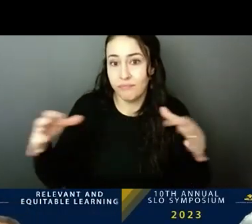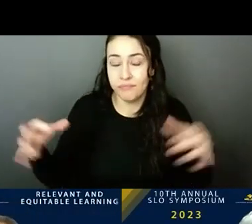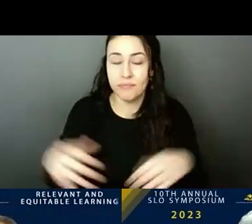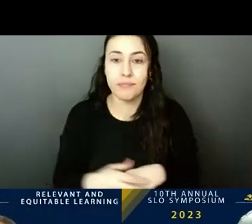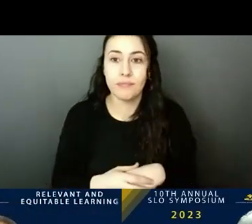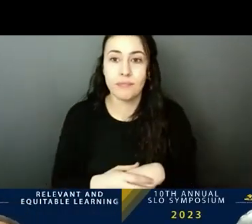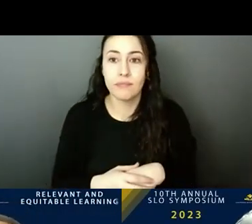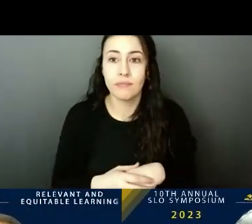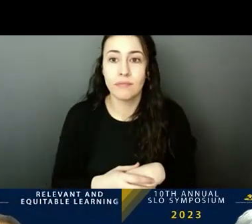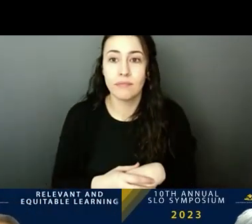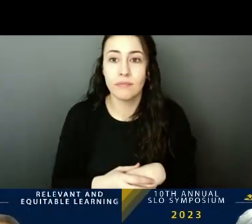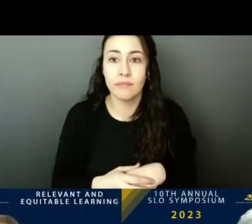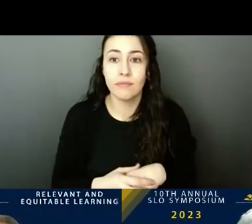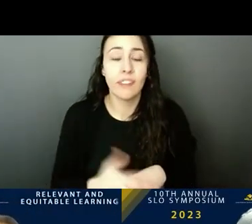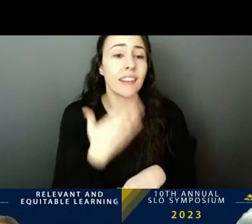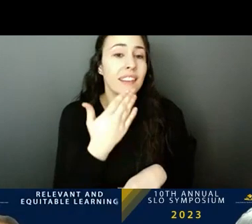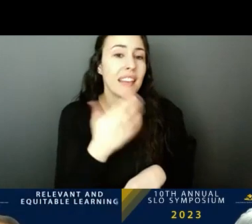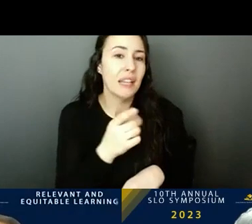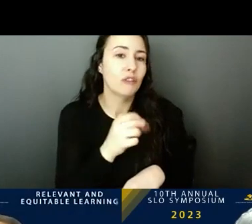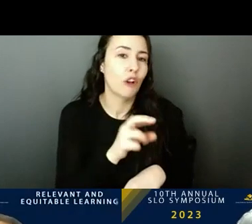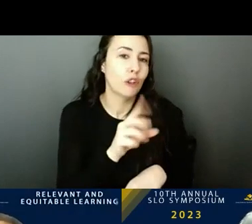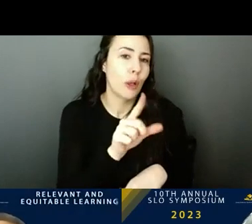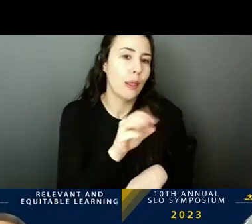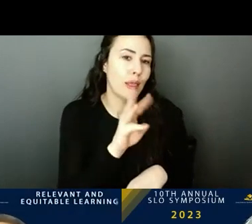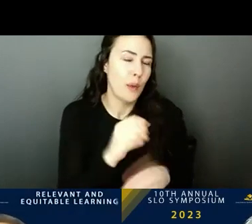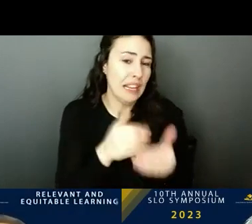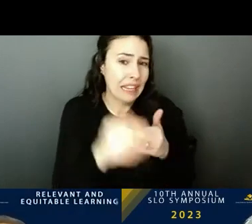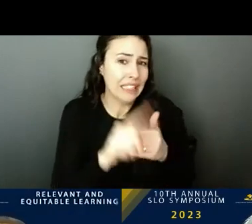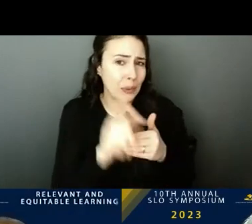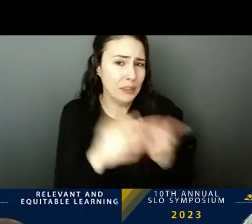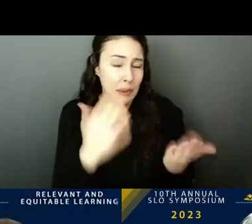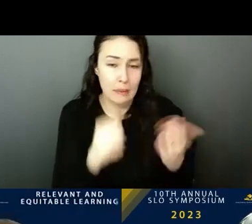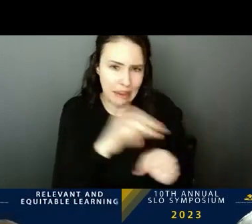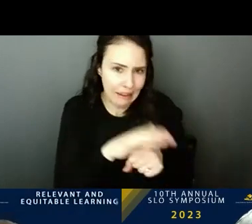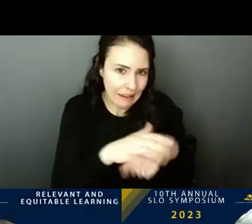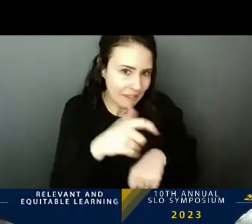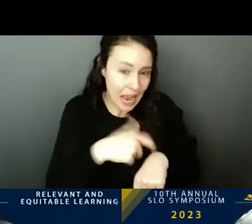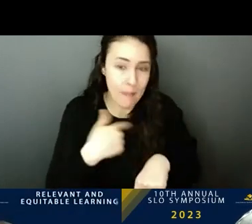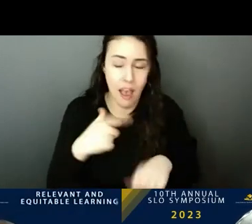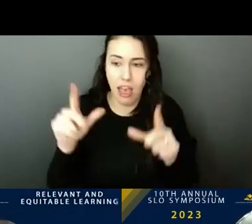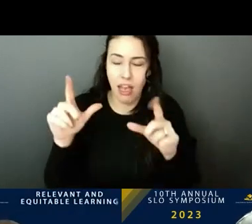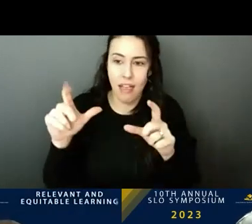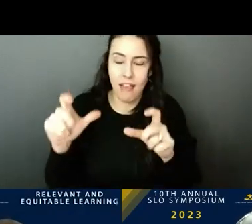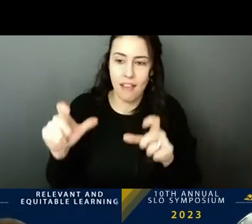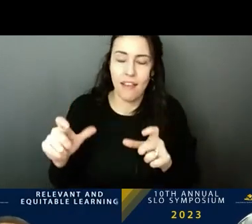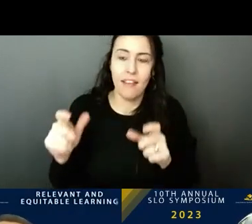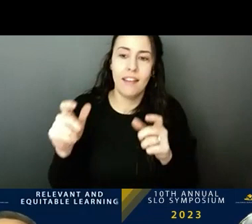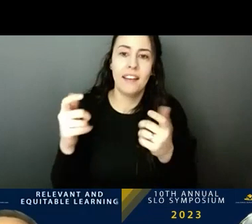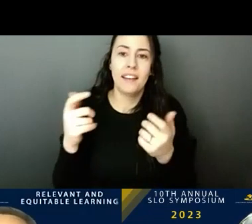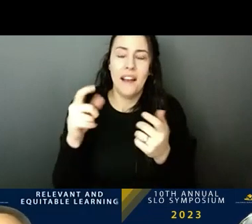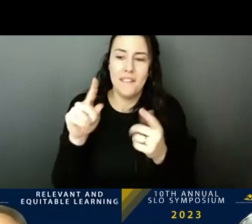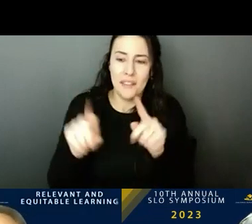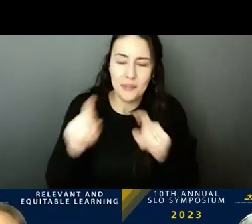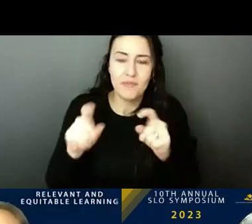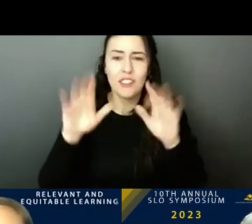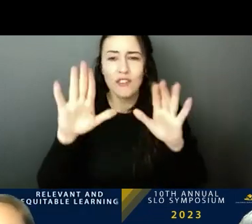Thank you, Dr. Lowe. I've got the next question, and there might not be enough time for this. I know I take so many screenshots and have so many great ideas and